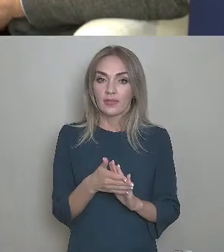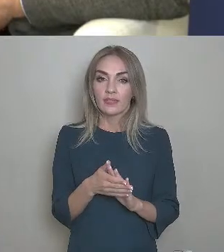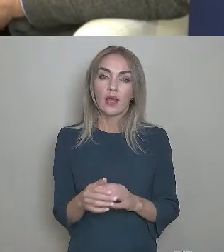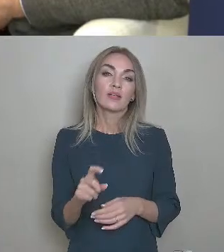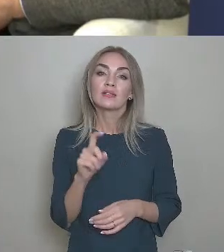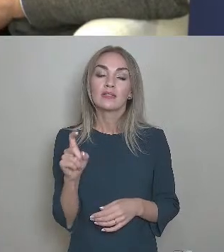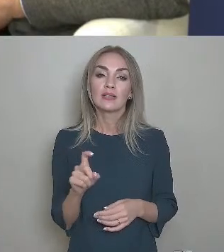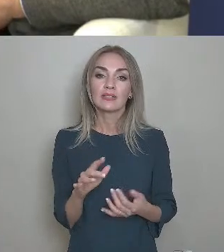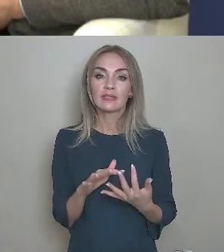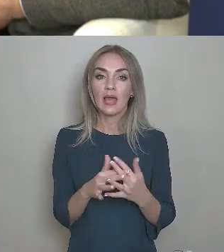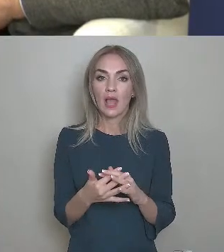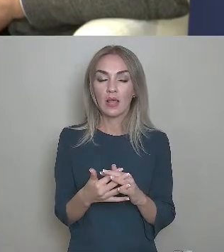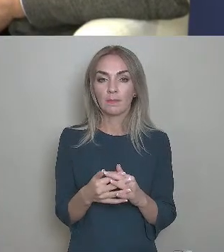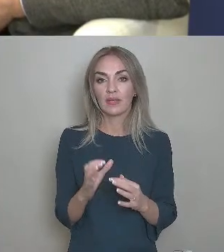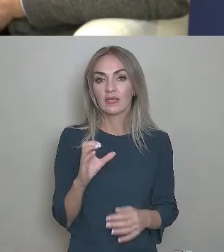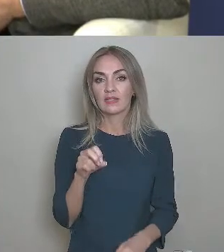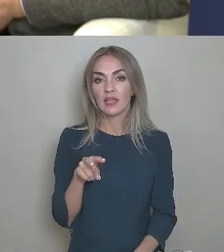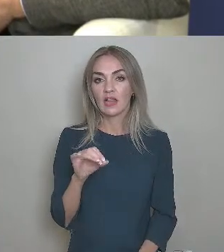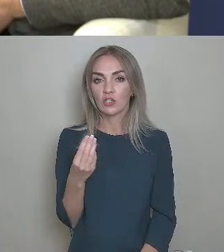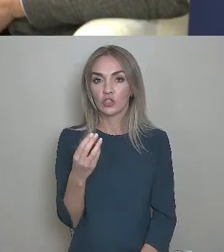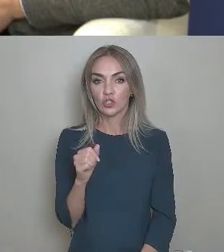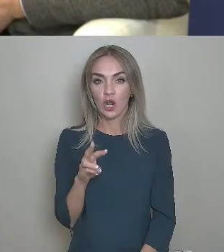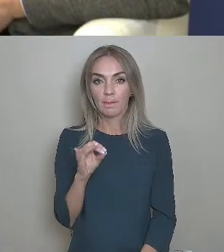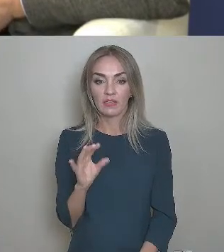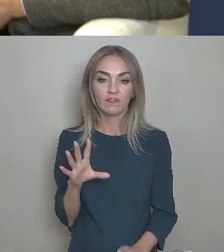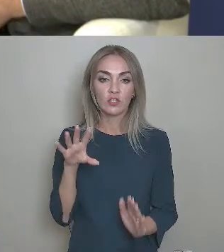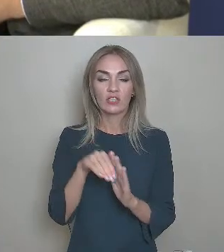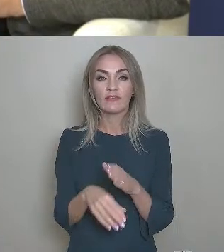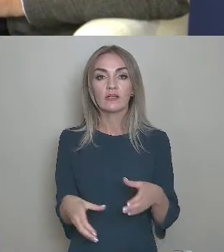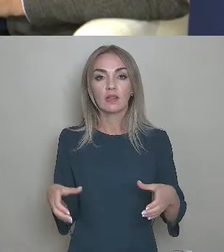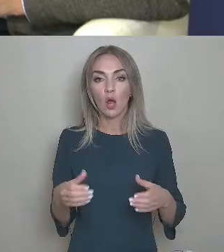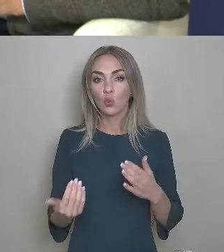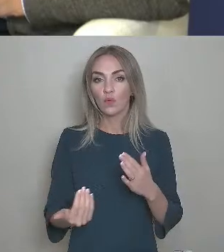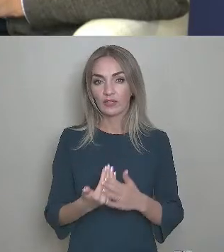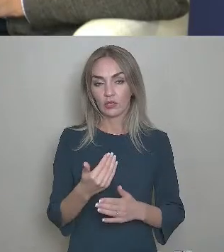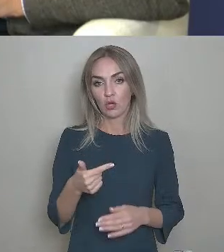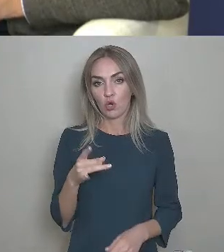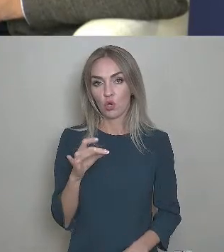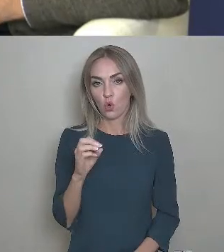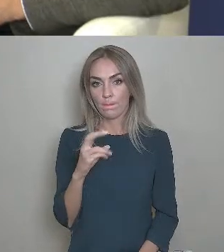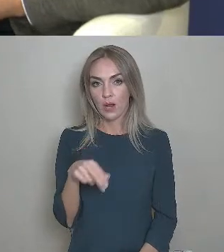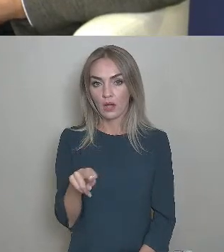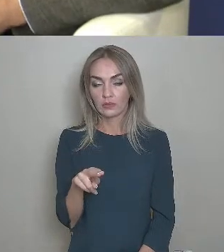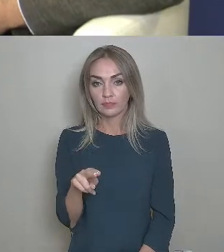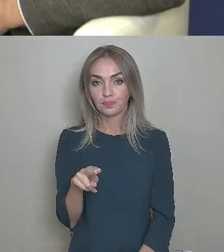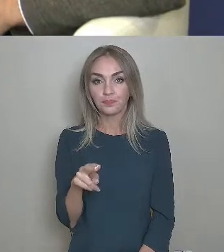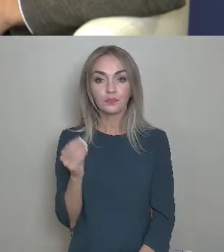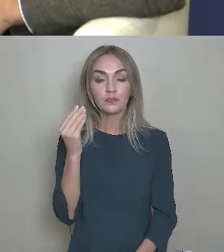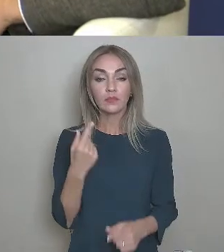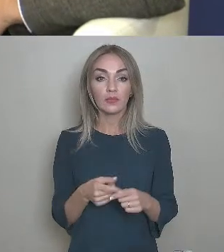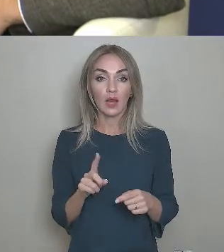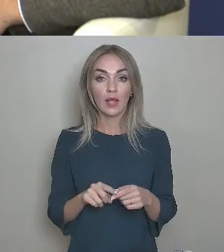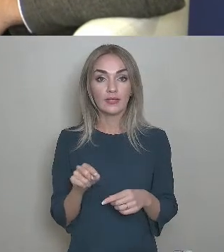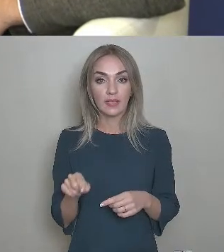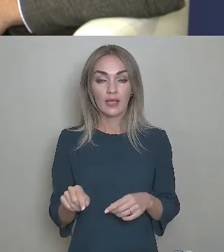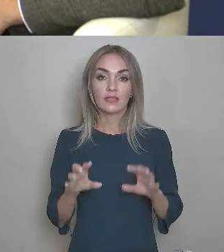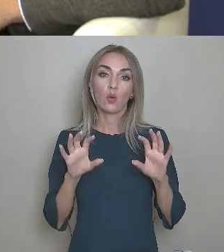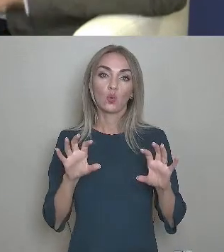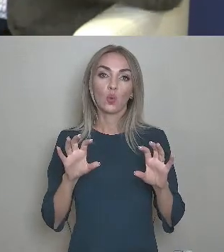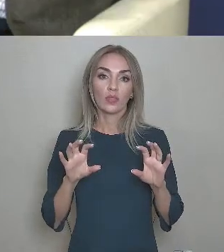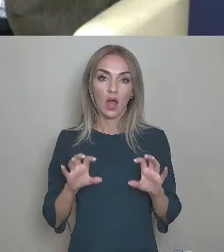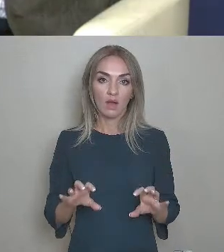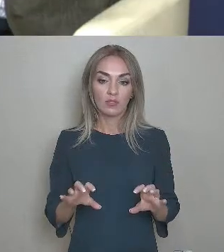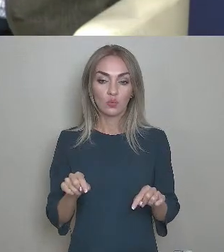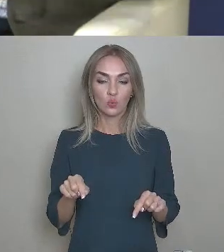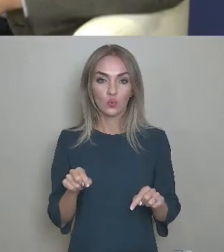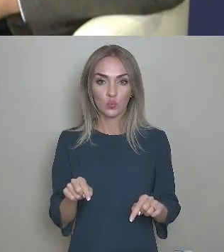one. When it comes to villages and towns that are part of new communities, the situation there is interesting.